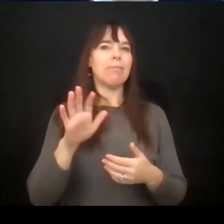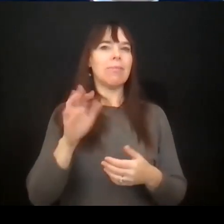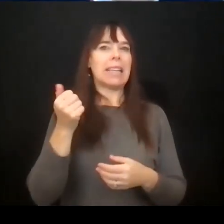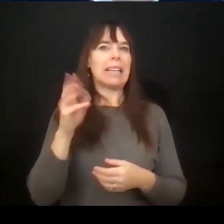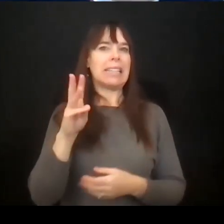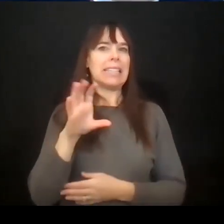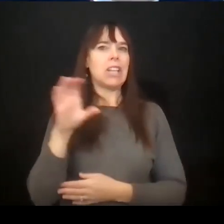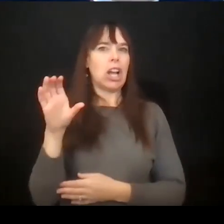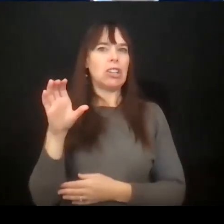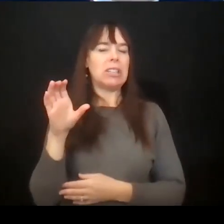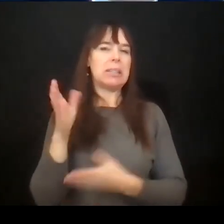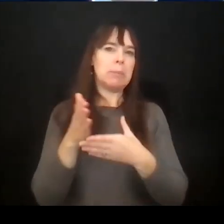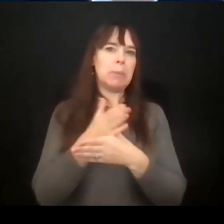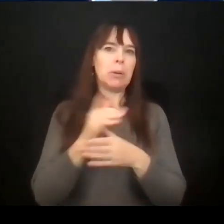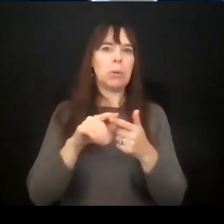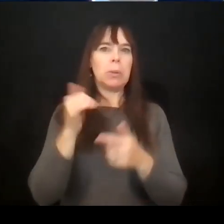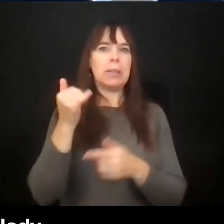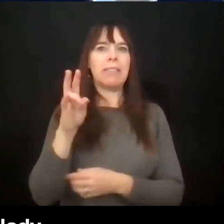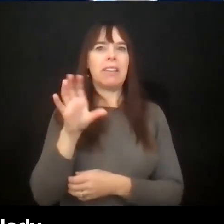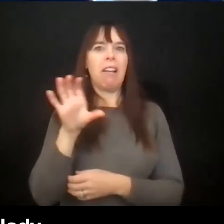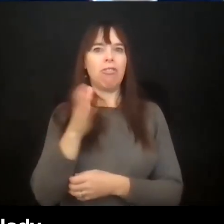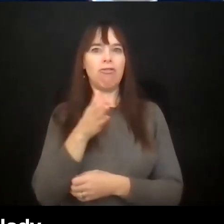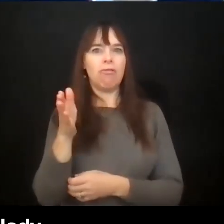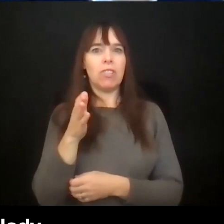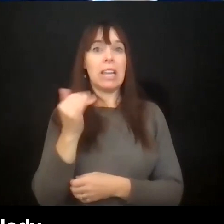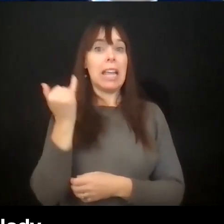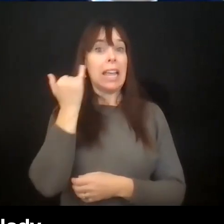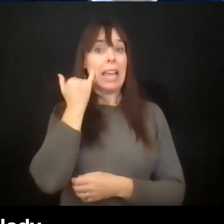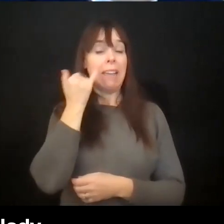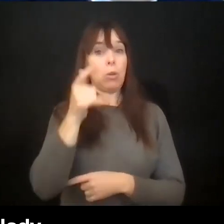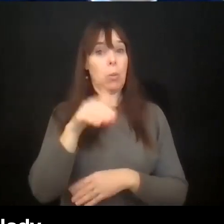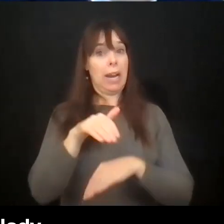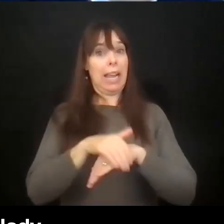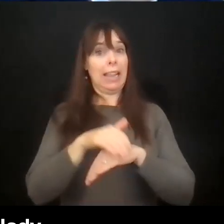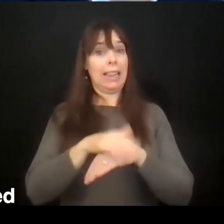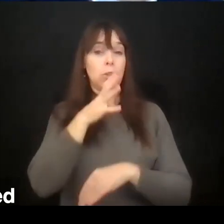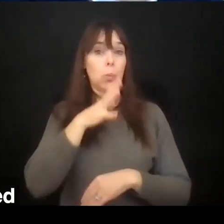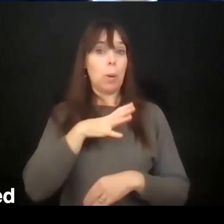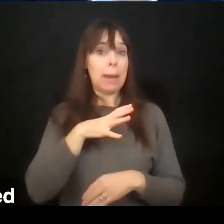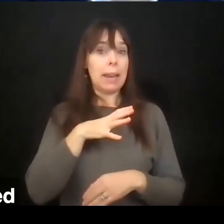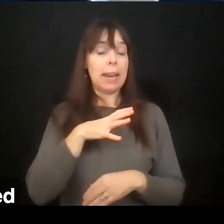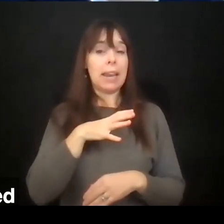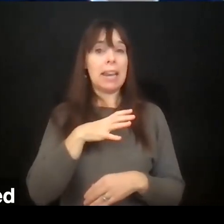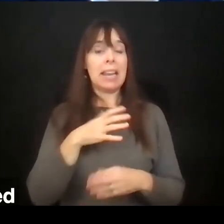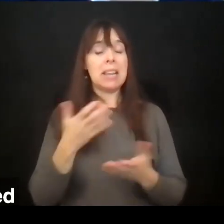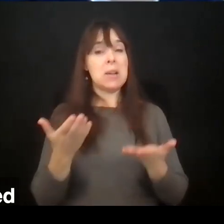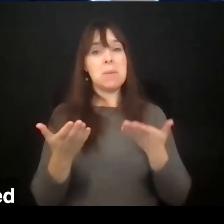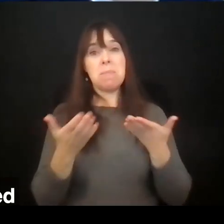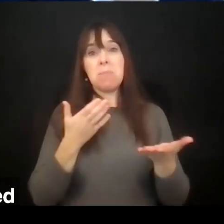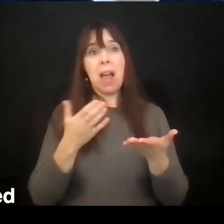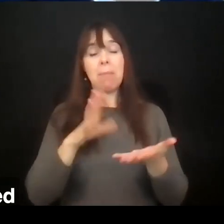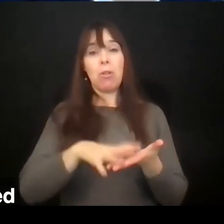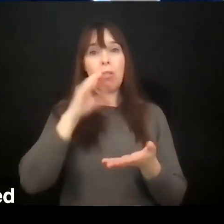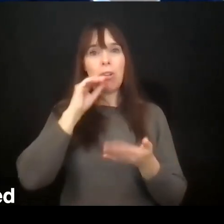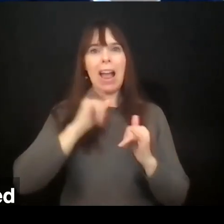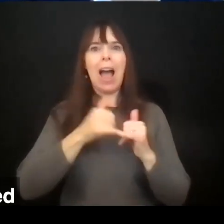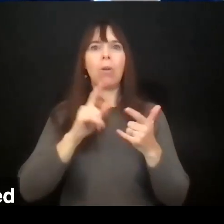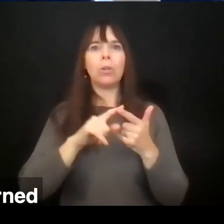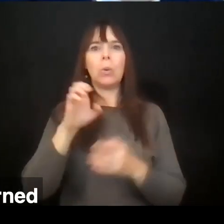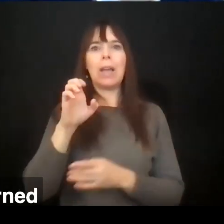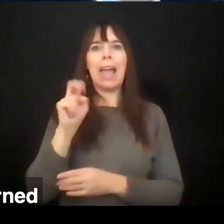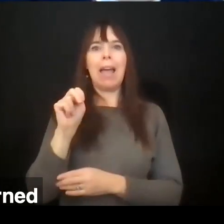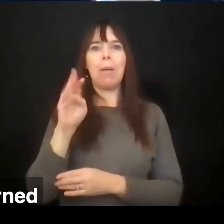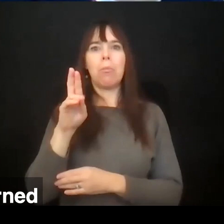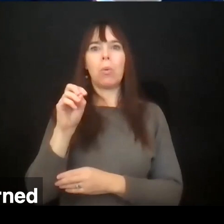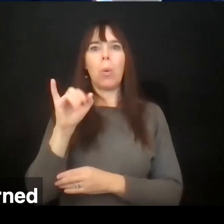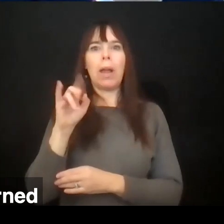1600s, 1700s, if you were an English lady, you probably learned how to embroider.